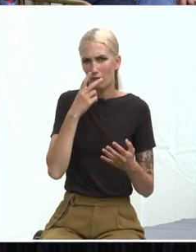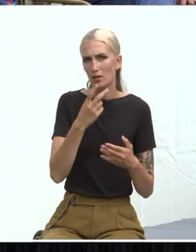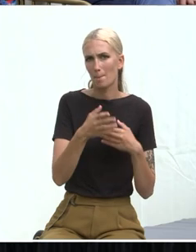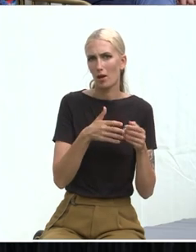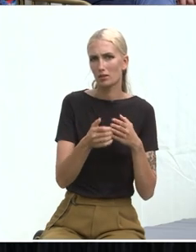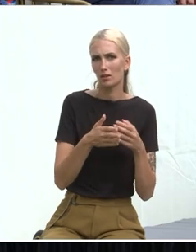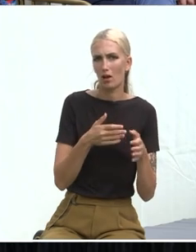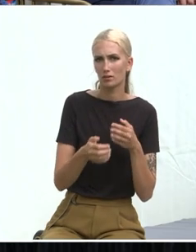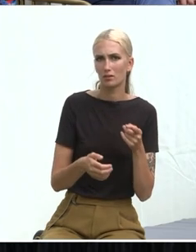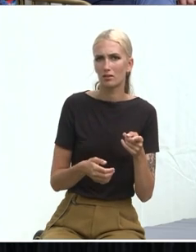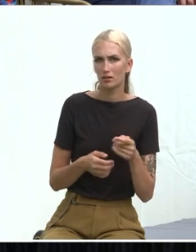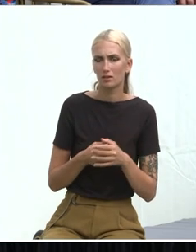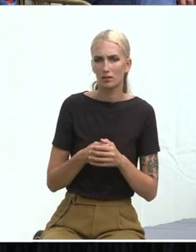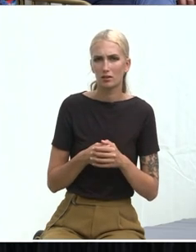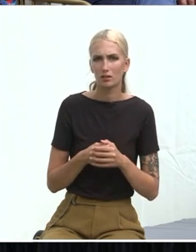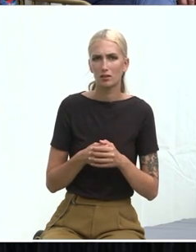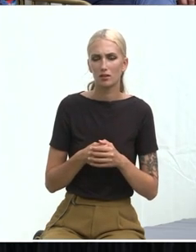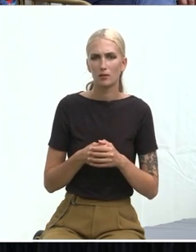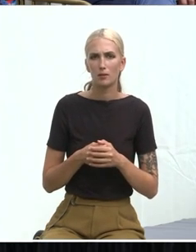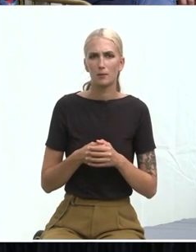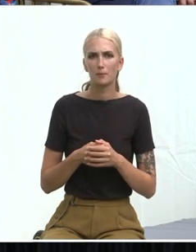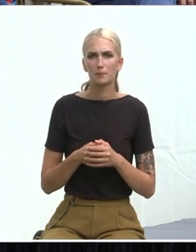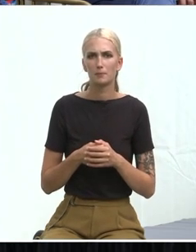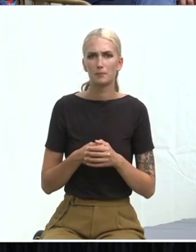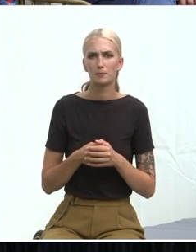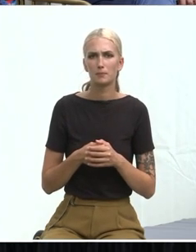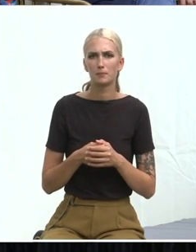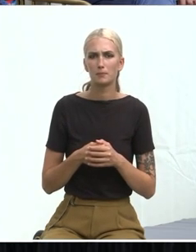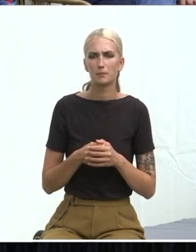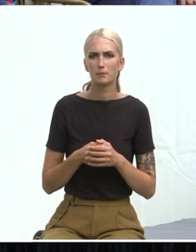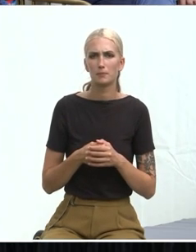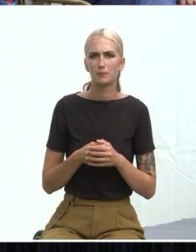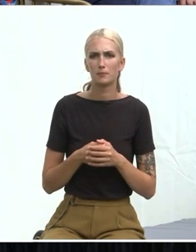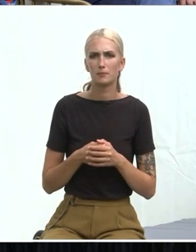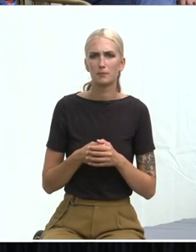that arise there, and the attitudes that may need adjusting.